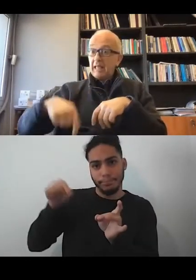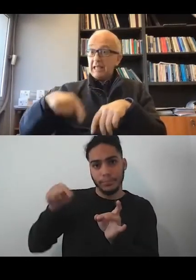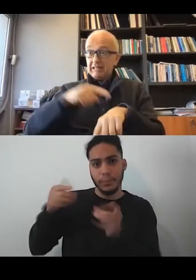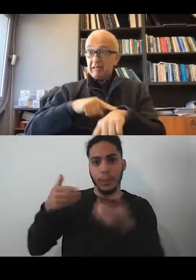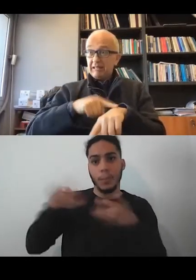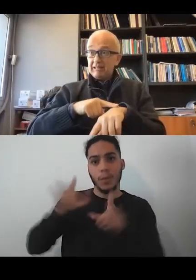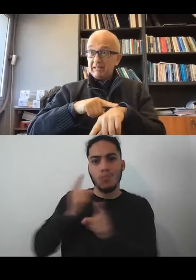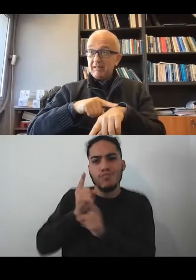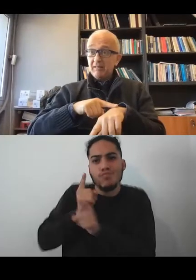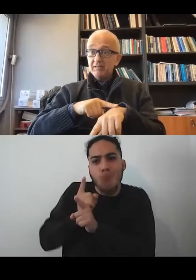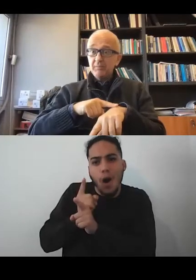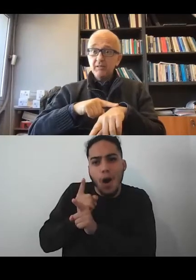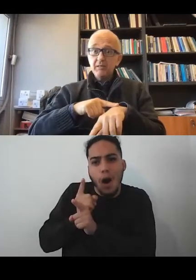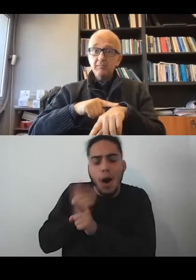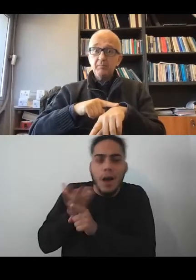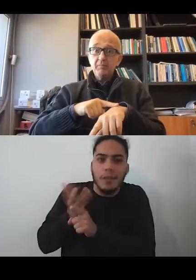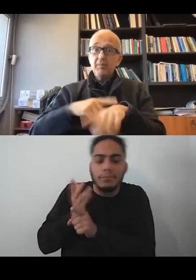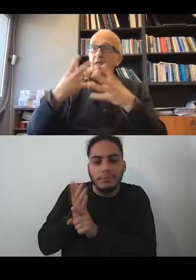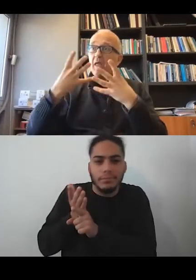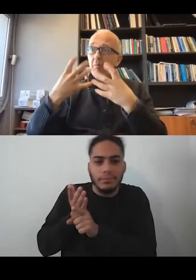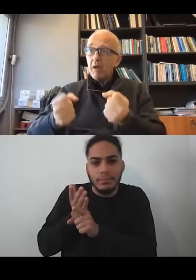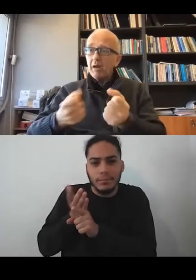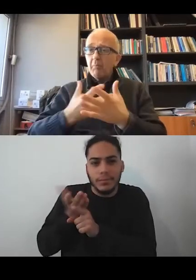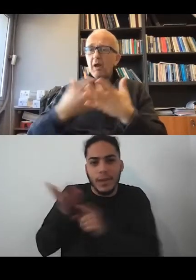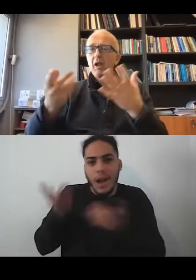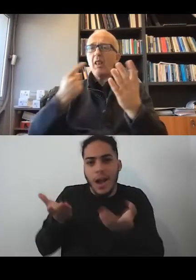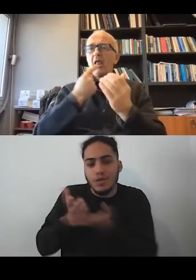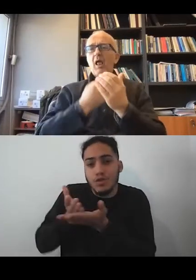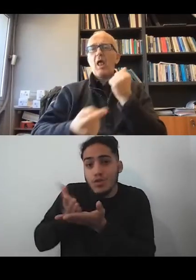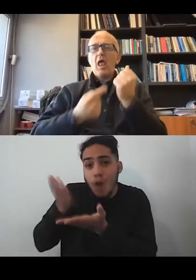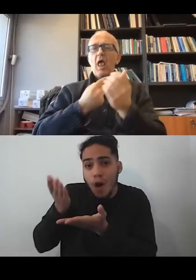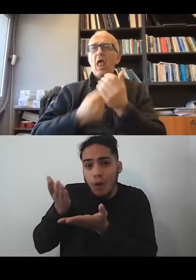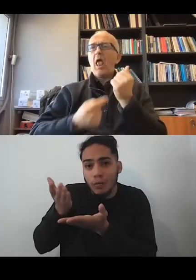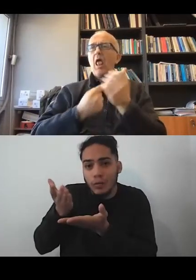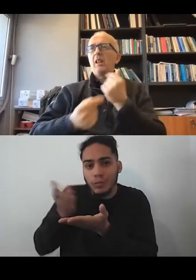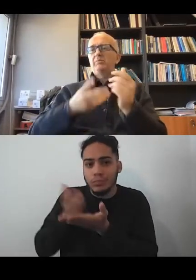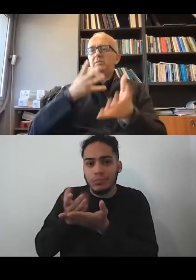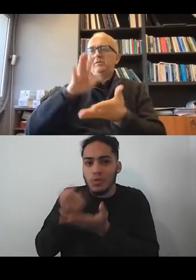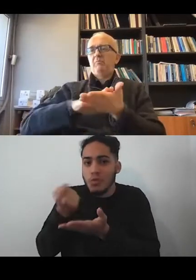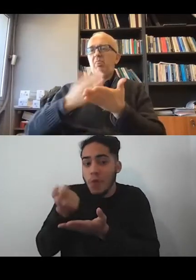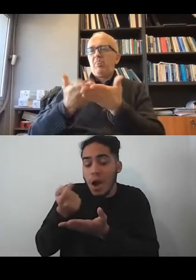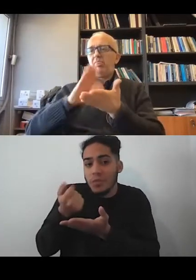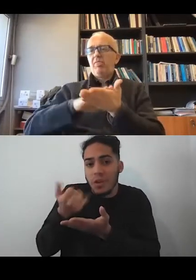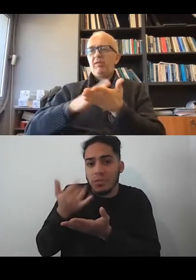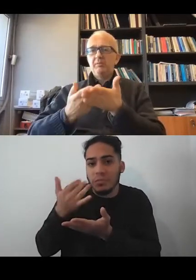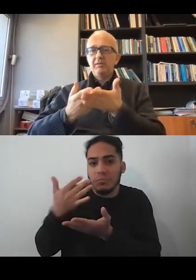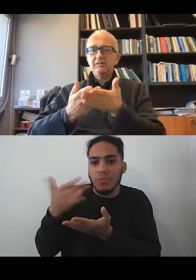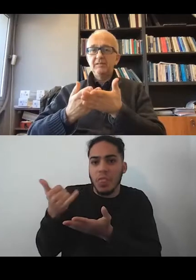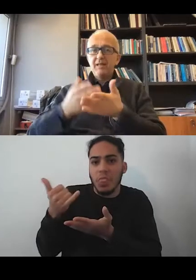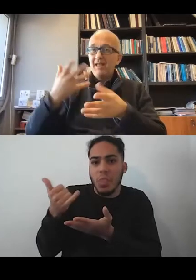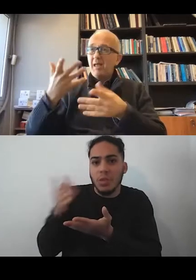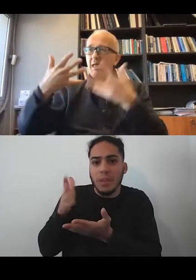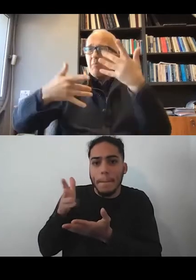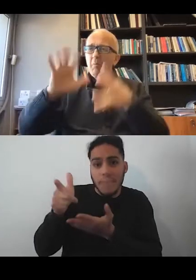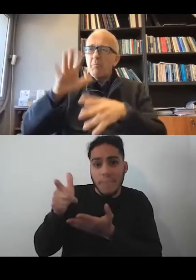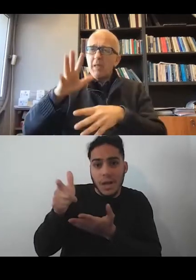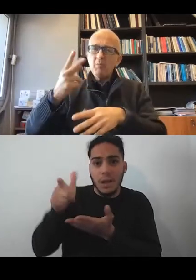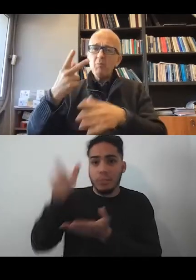time, there are only approximately 12,000 interpreters.